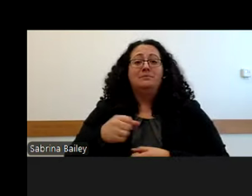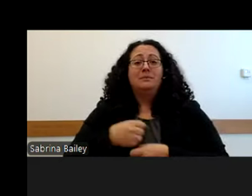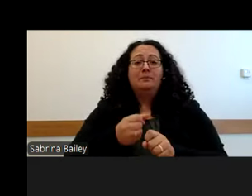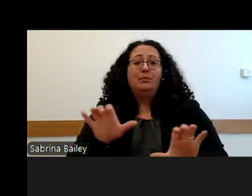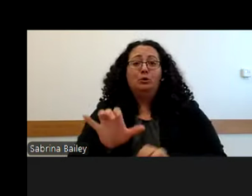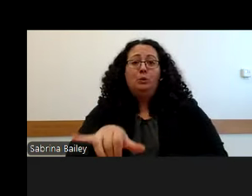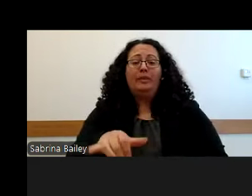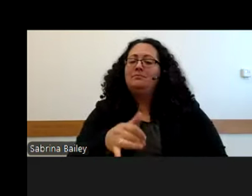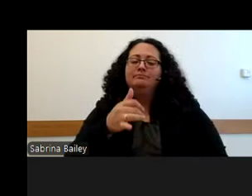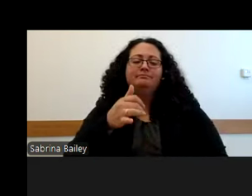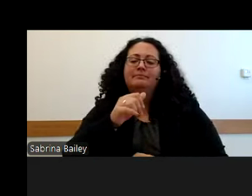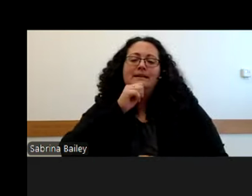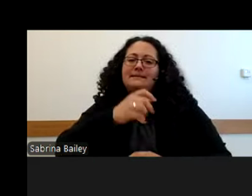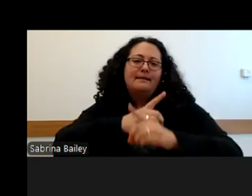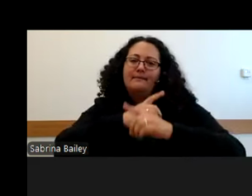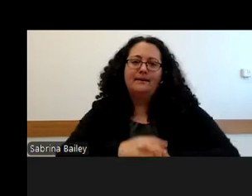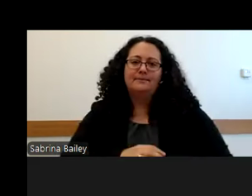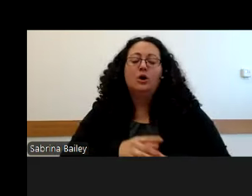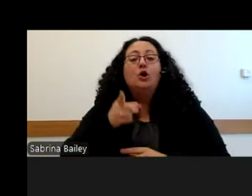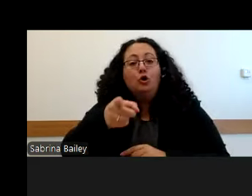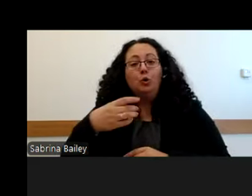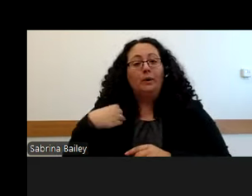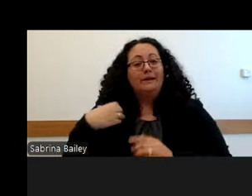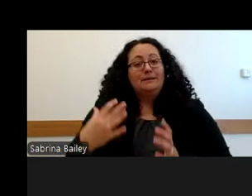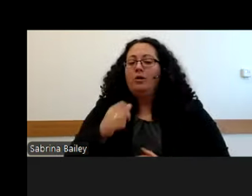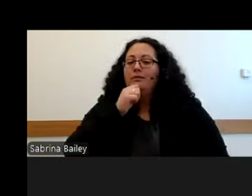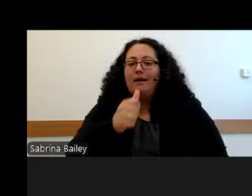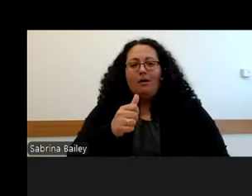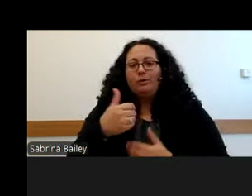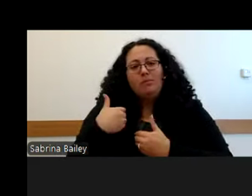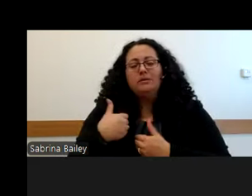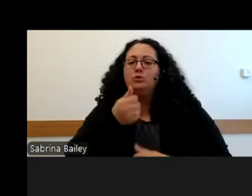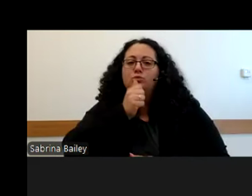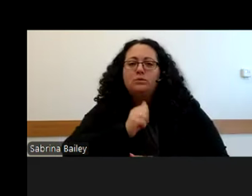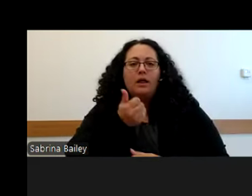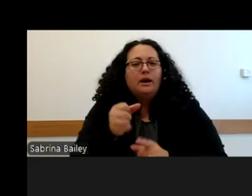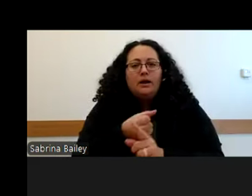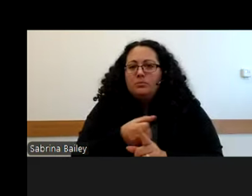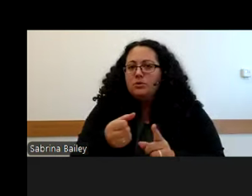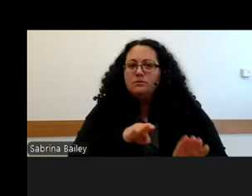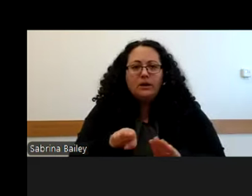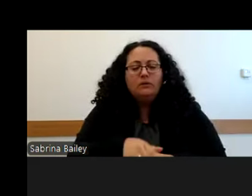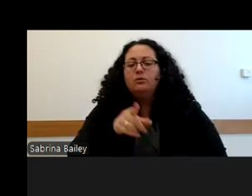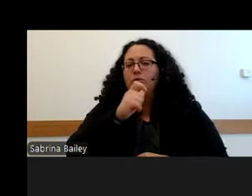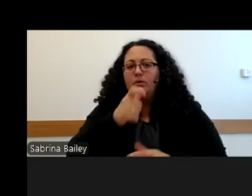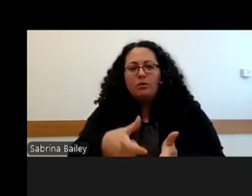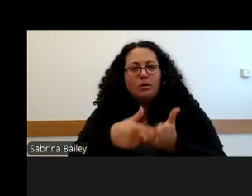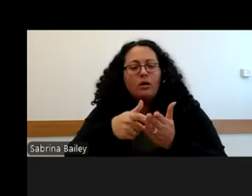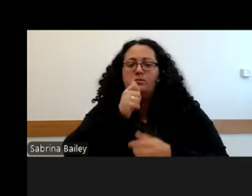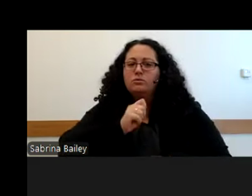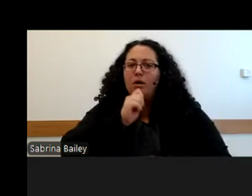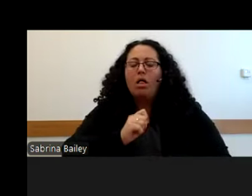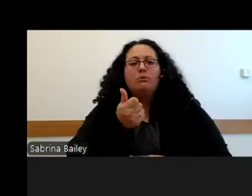it is not a defense. You as an employer are not required to tolerate abusive behaviors. You're not required to